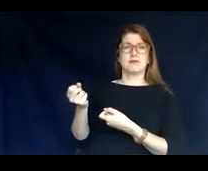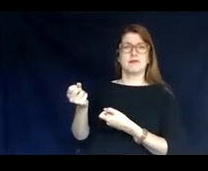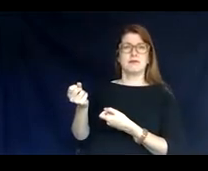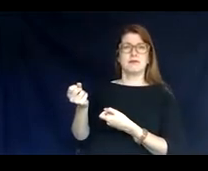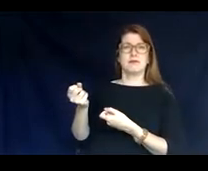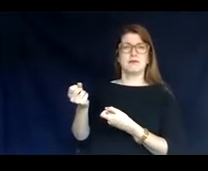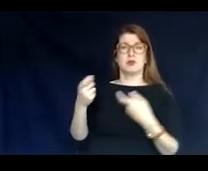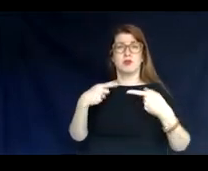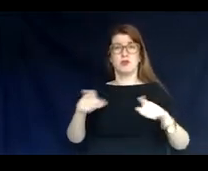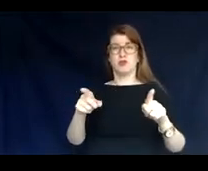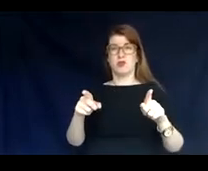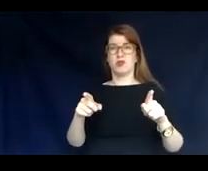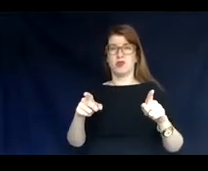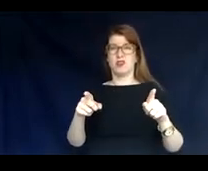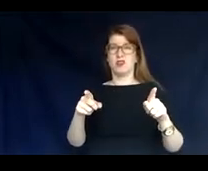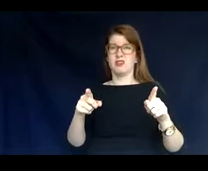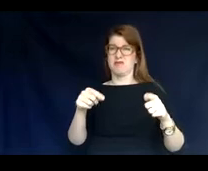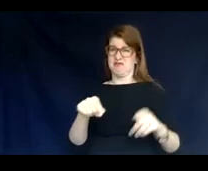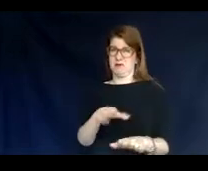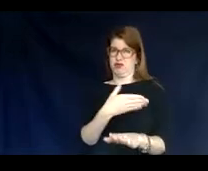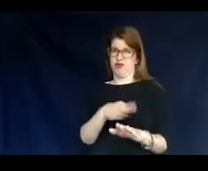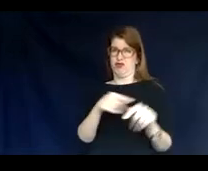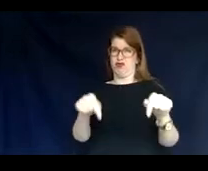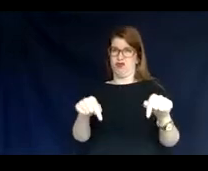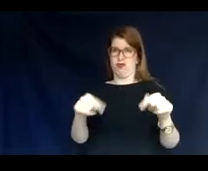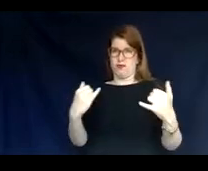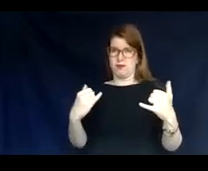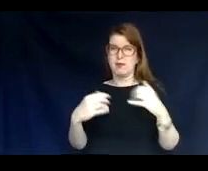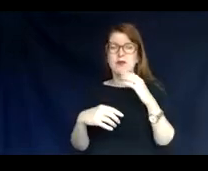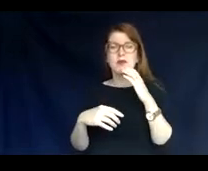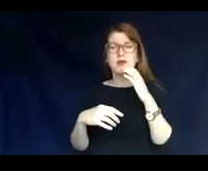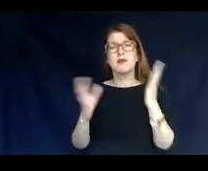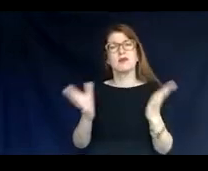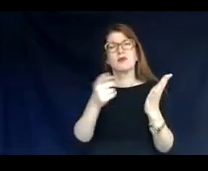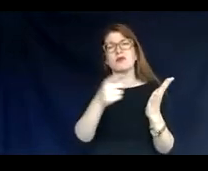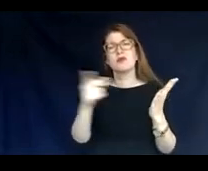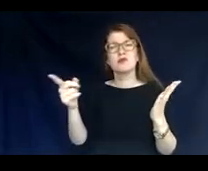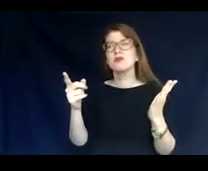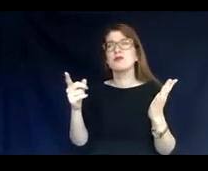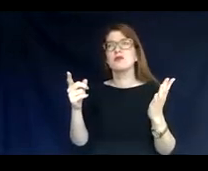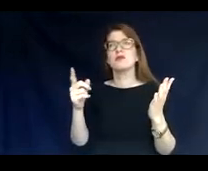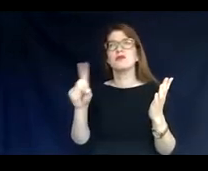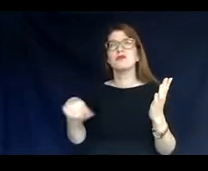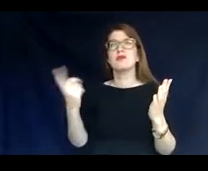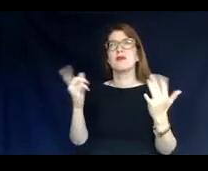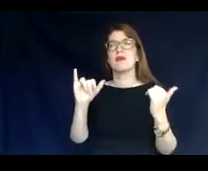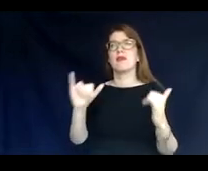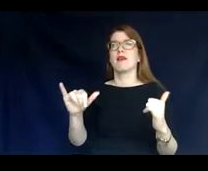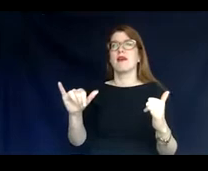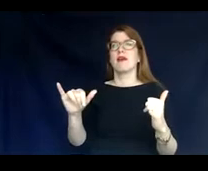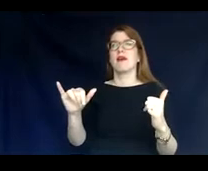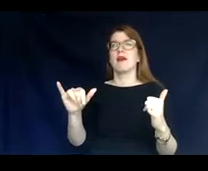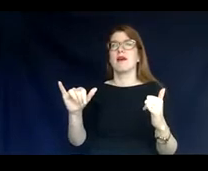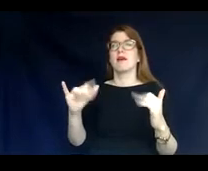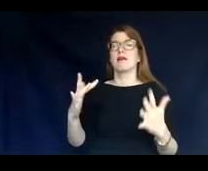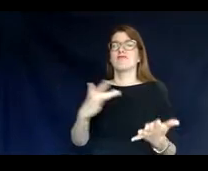So during this next song, I just encourage you to just let that sink in, to let that wash over you,